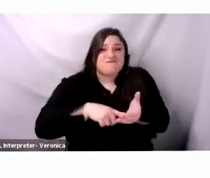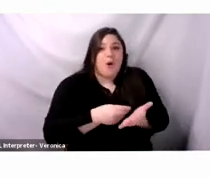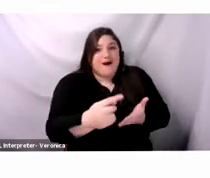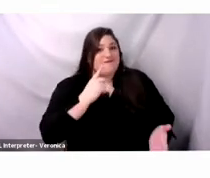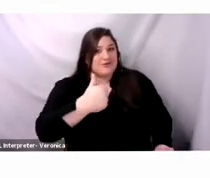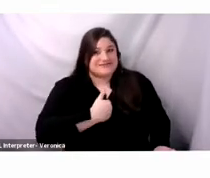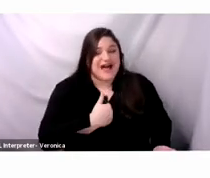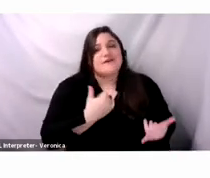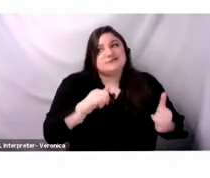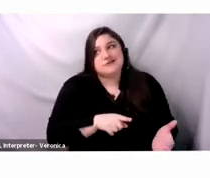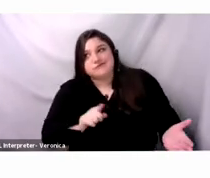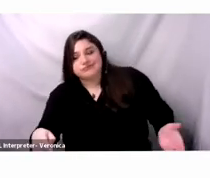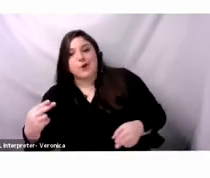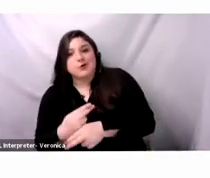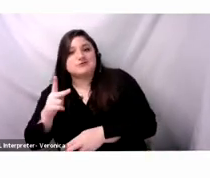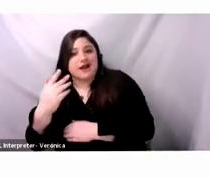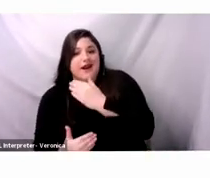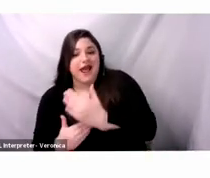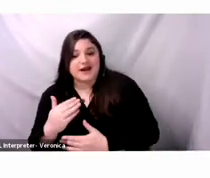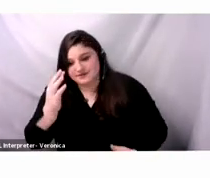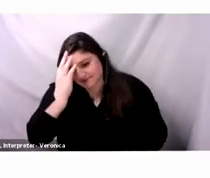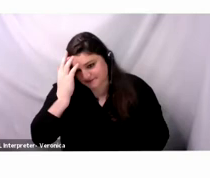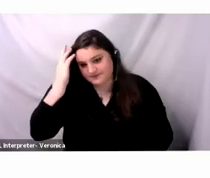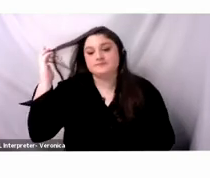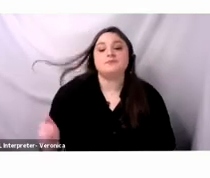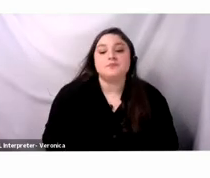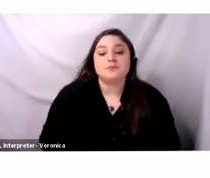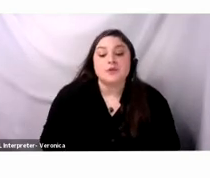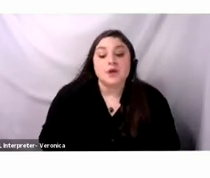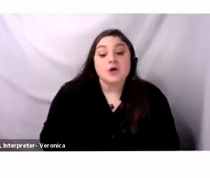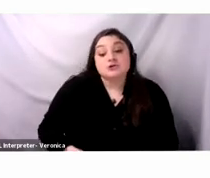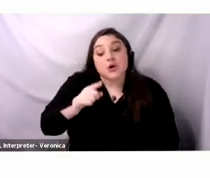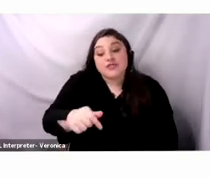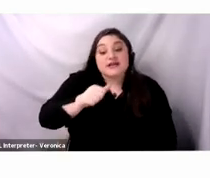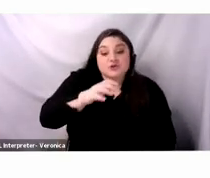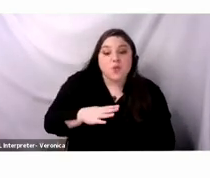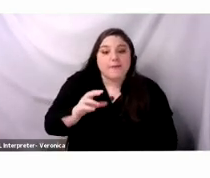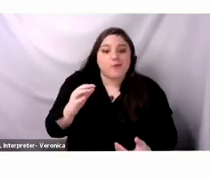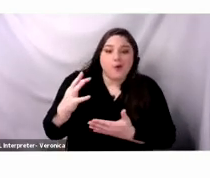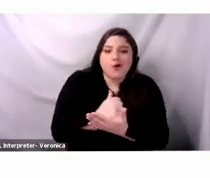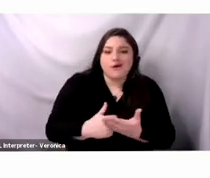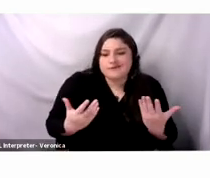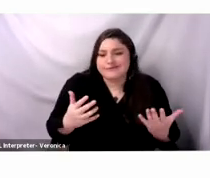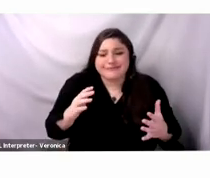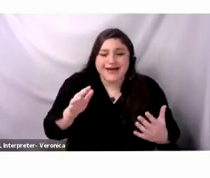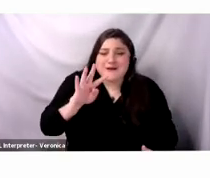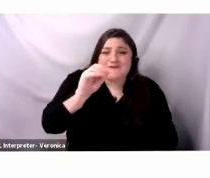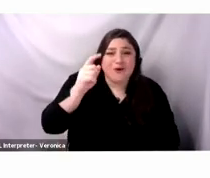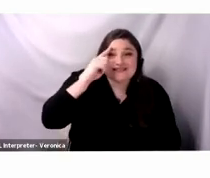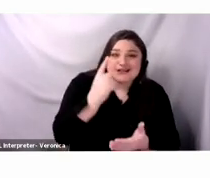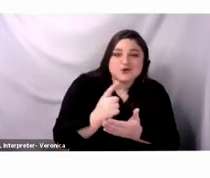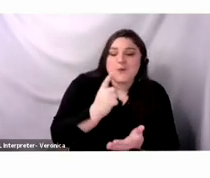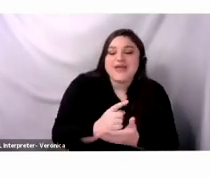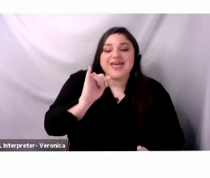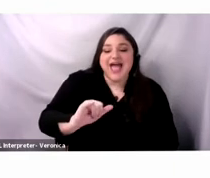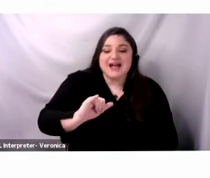dance, these women would be left with less than 40 cents a week of what we now call disposable income. The average full outfit